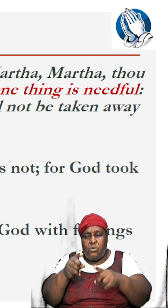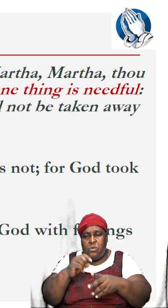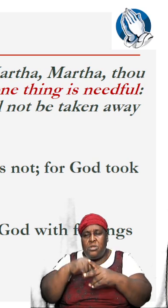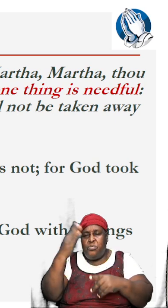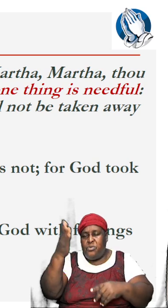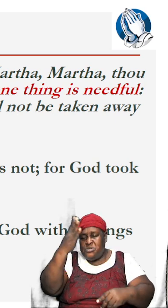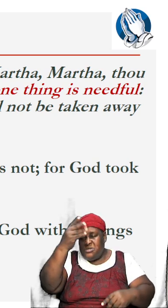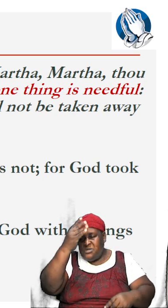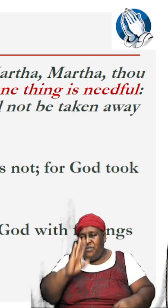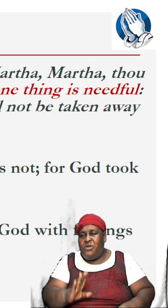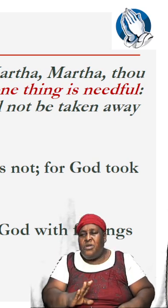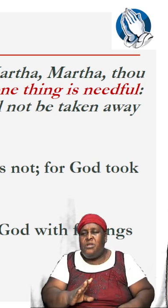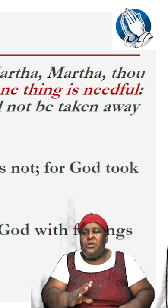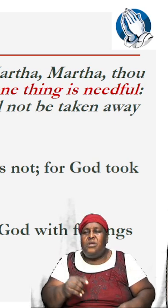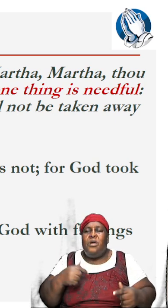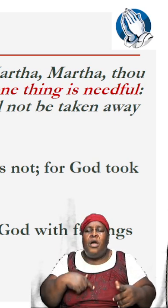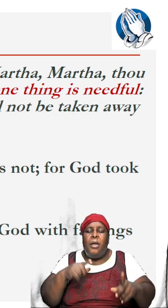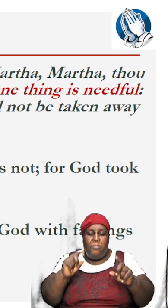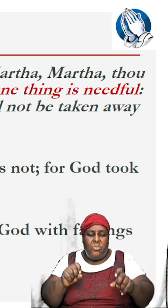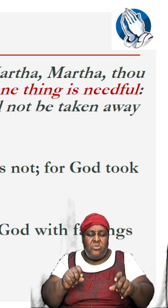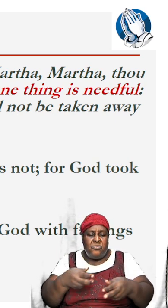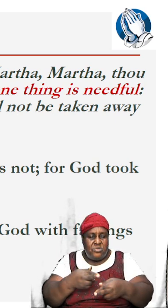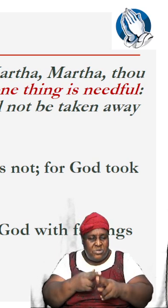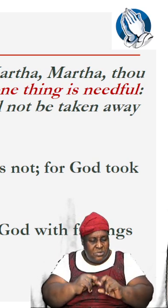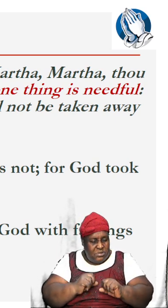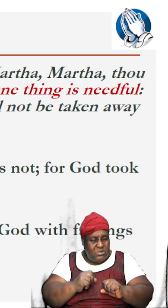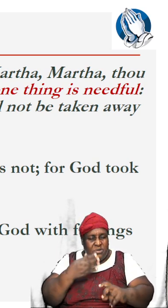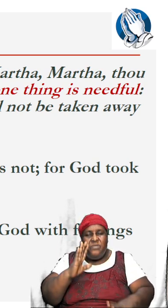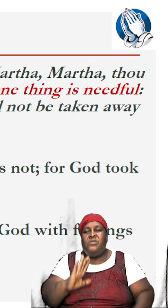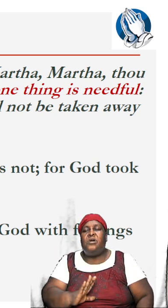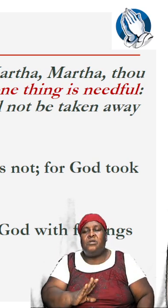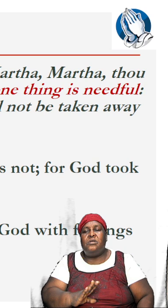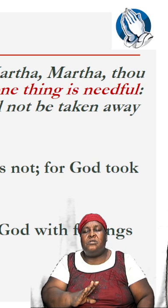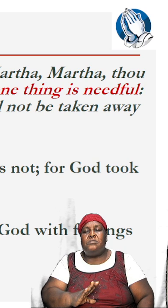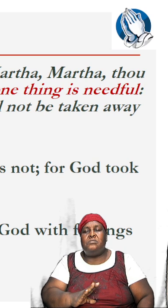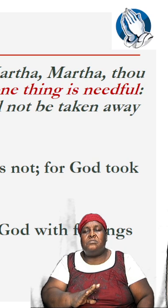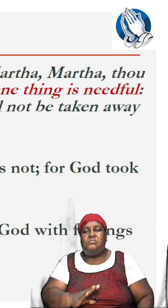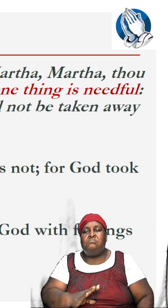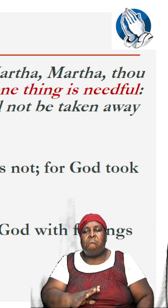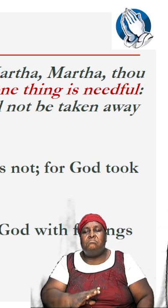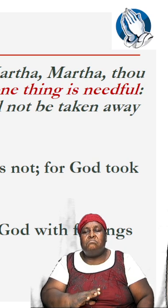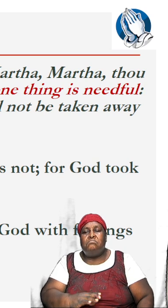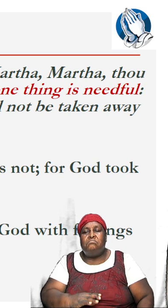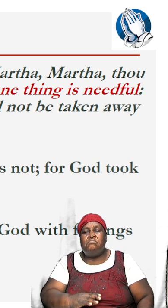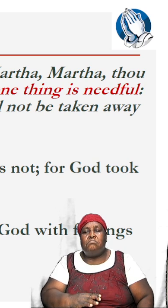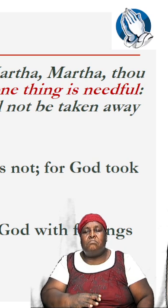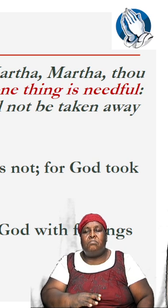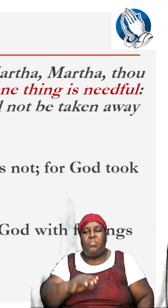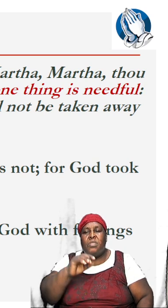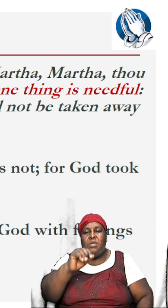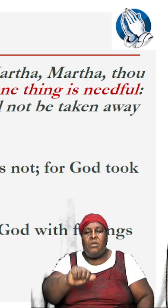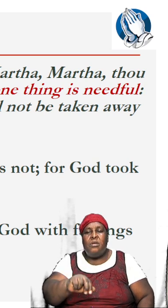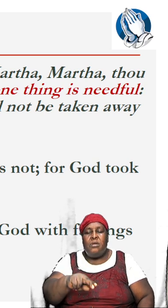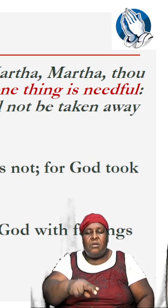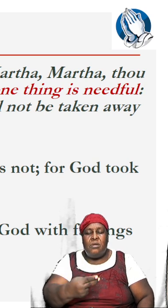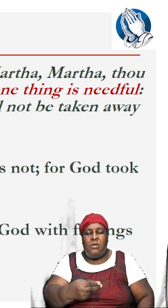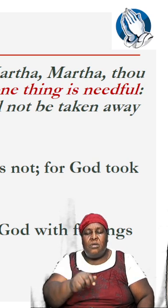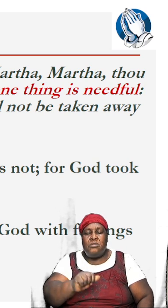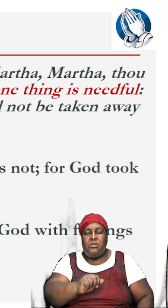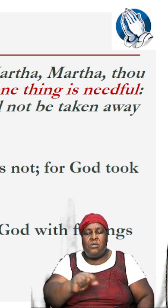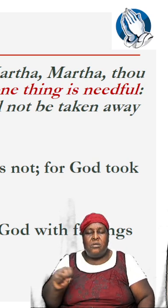Aaron decided, look here, I must get God. I must get him. Anna, the Bible says in the New Testament,